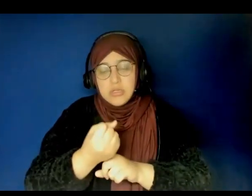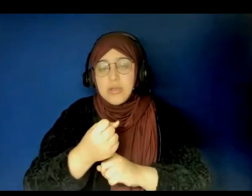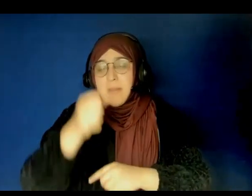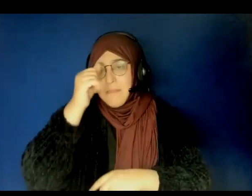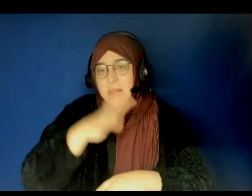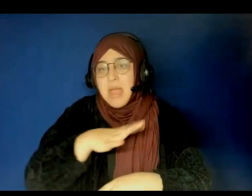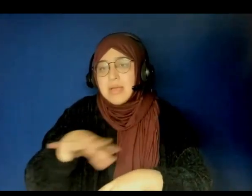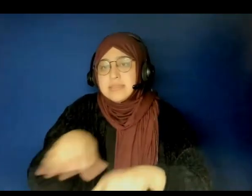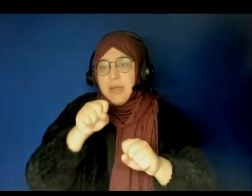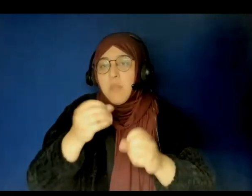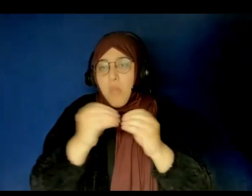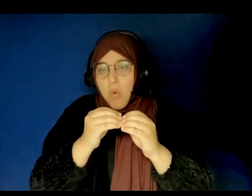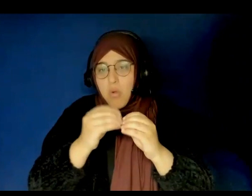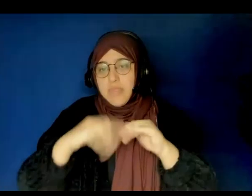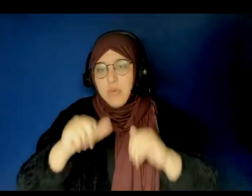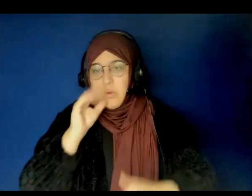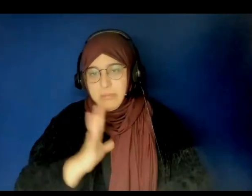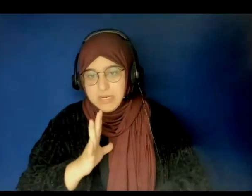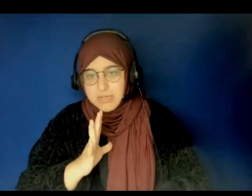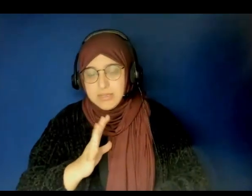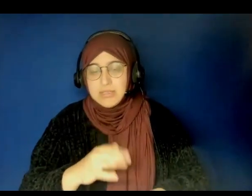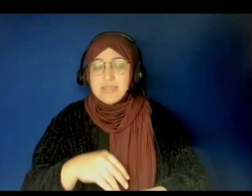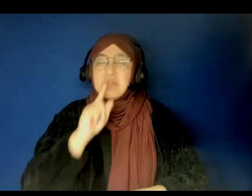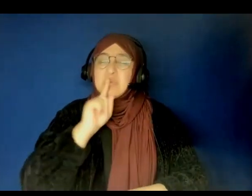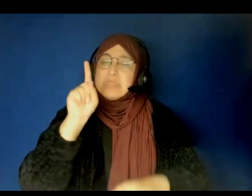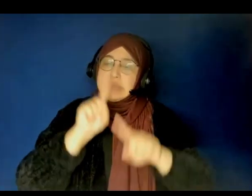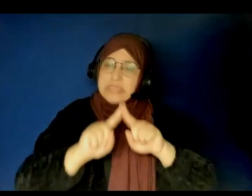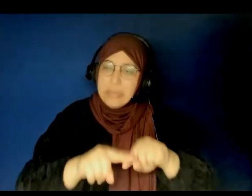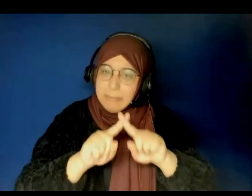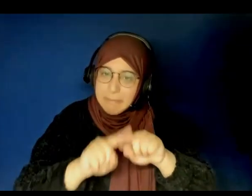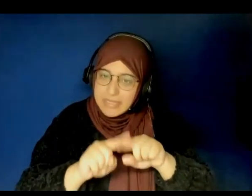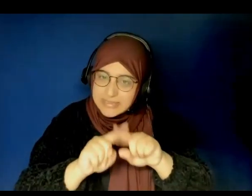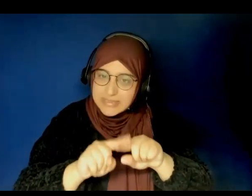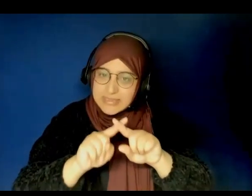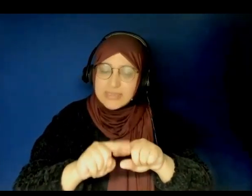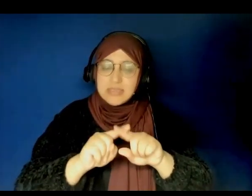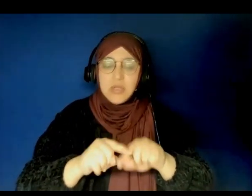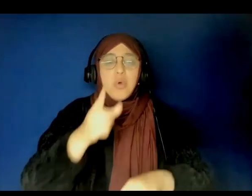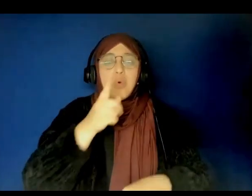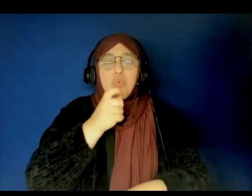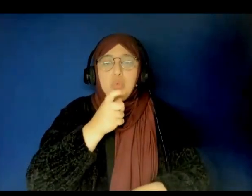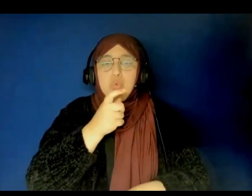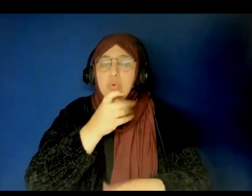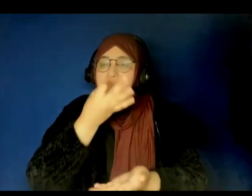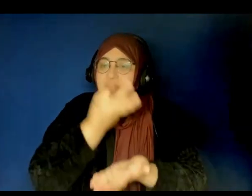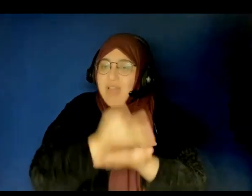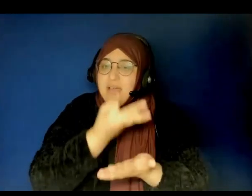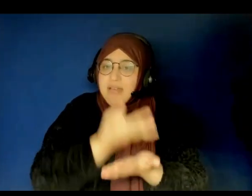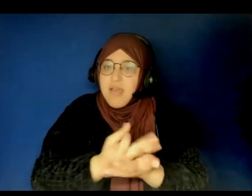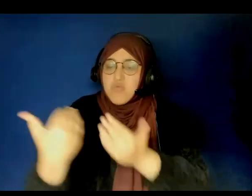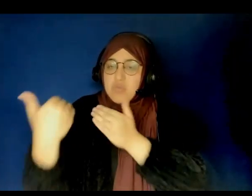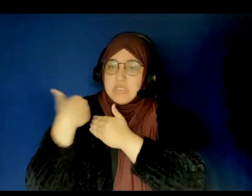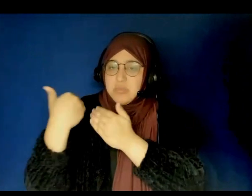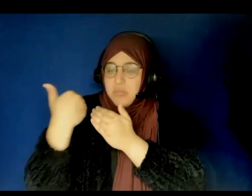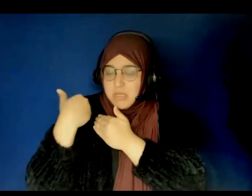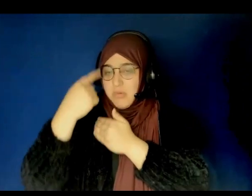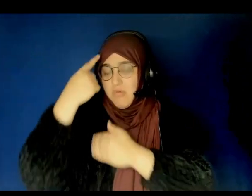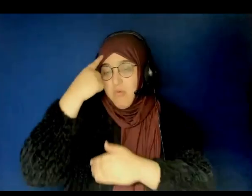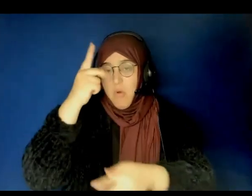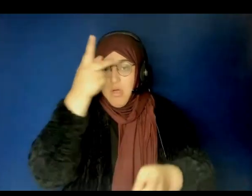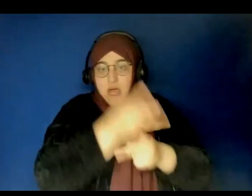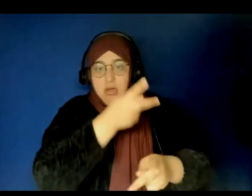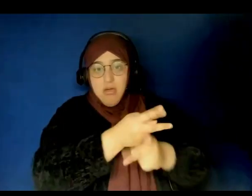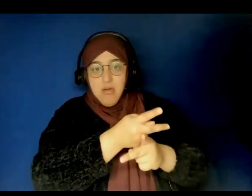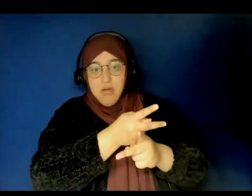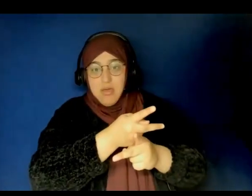And this differs depending upon who is financially responsible for the care of the person that is